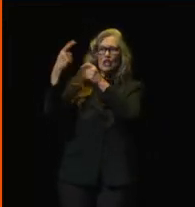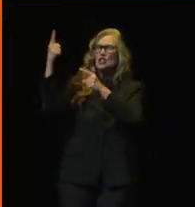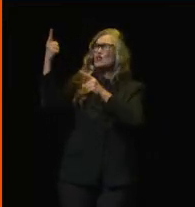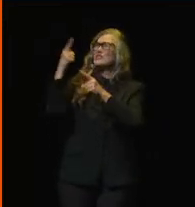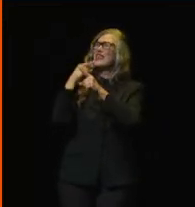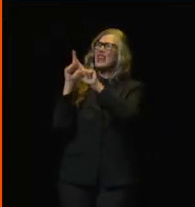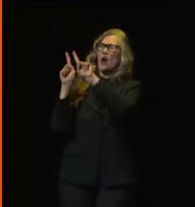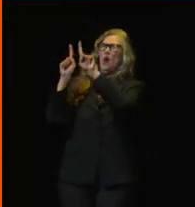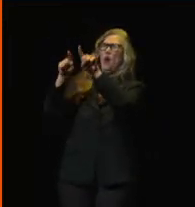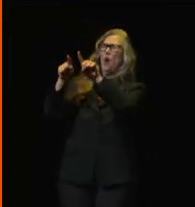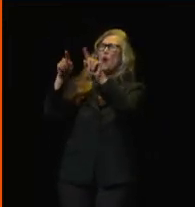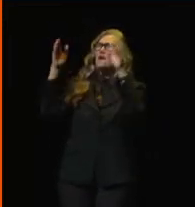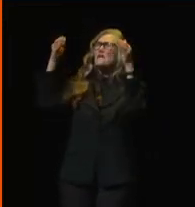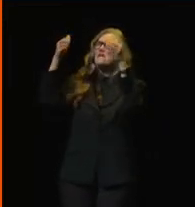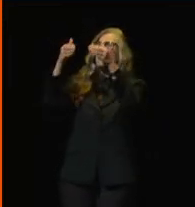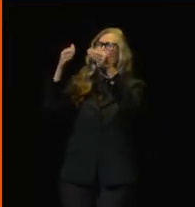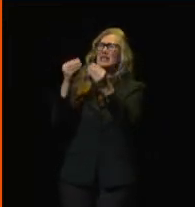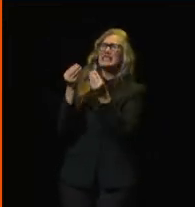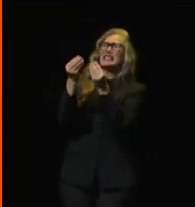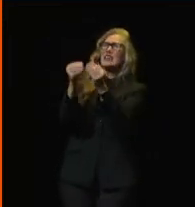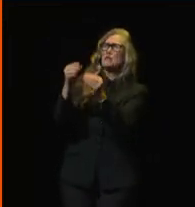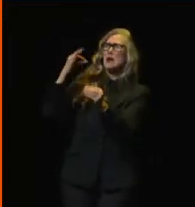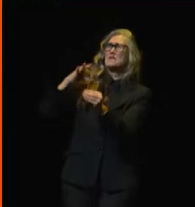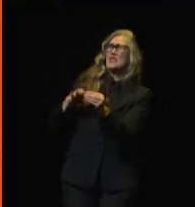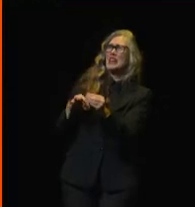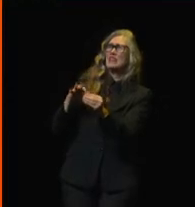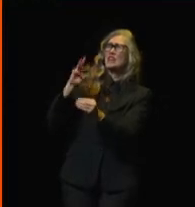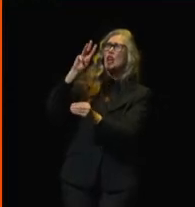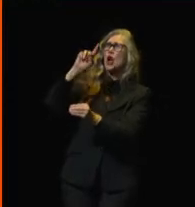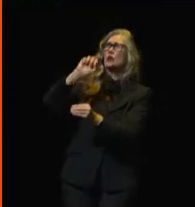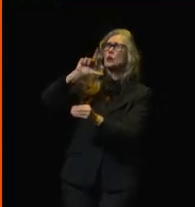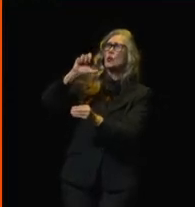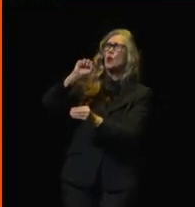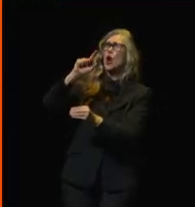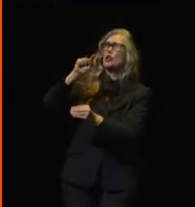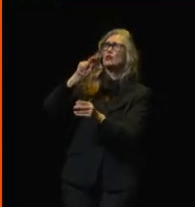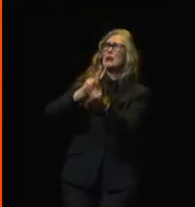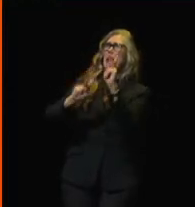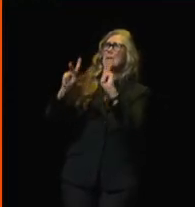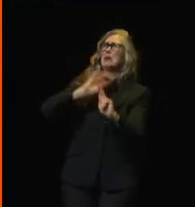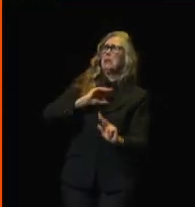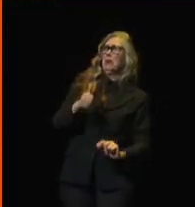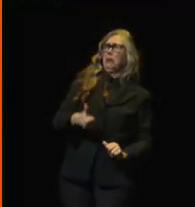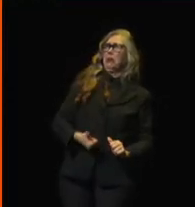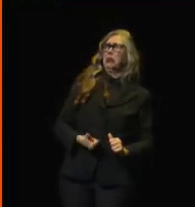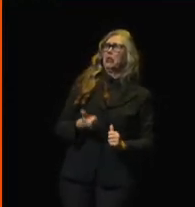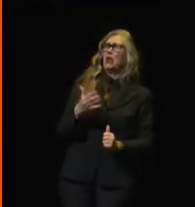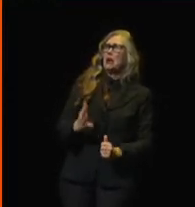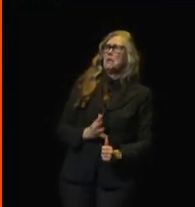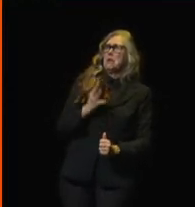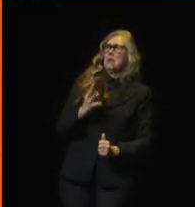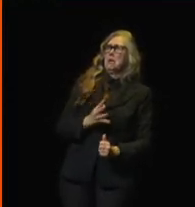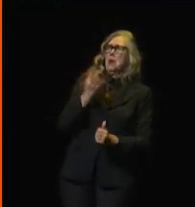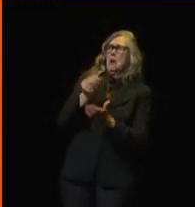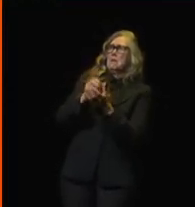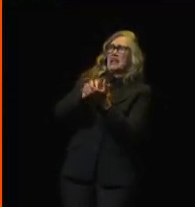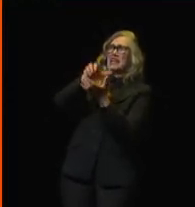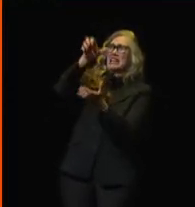over workers. Now, you're going to be surprised to hear the next part. The Fed doesn't like public